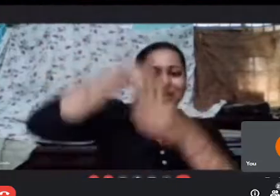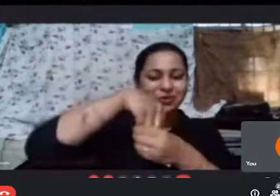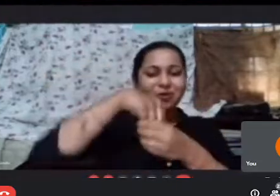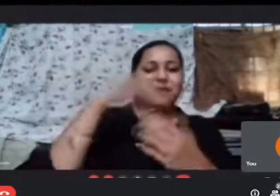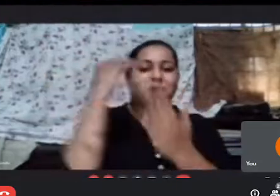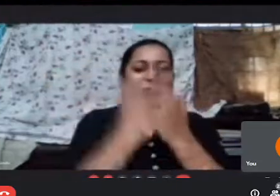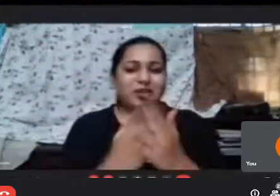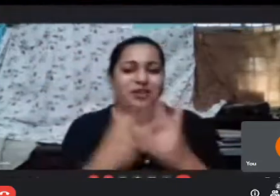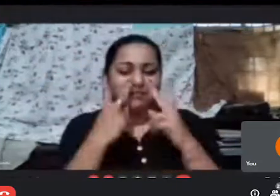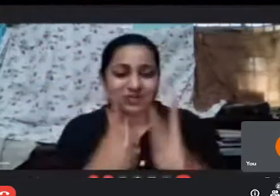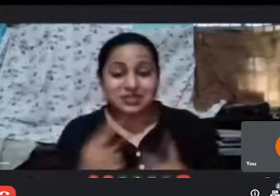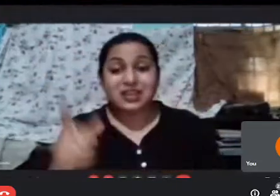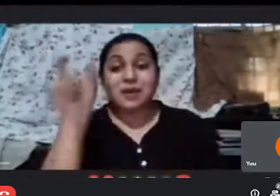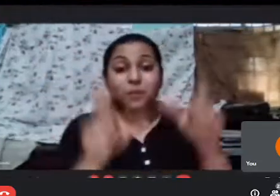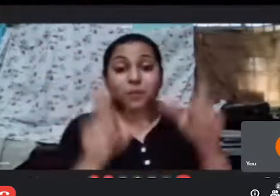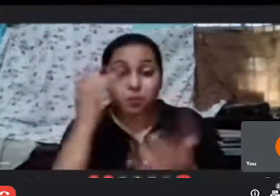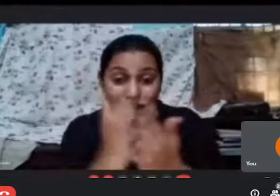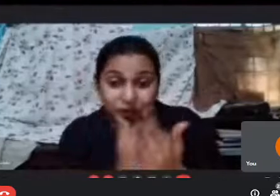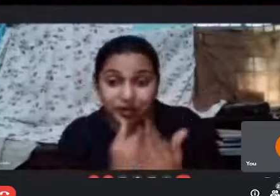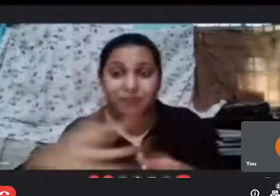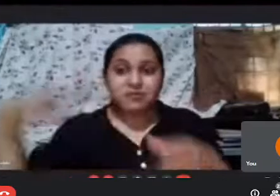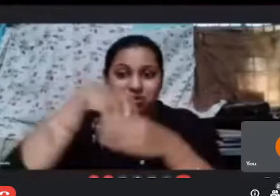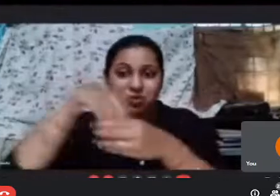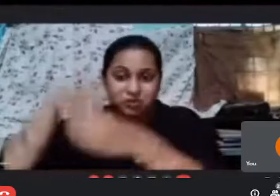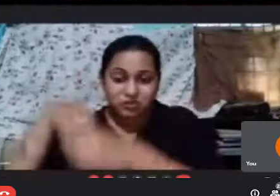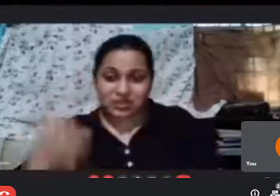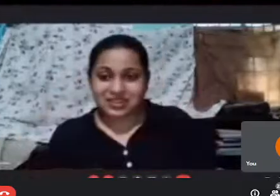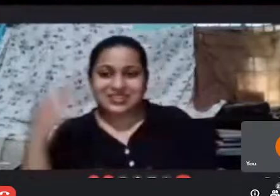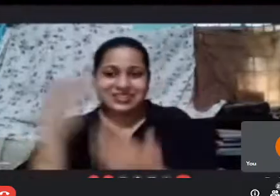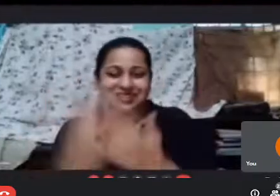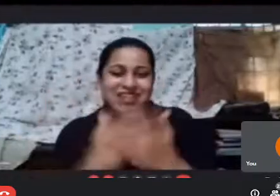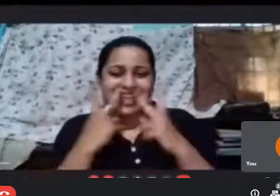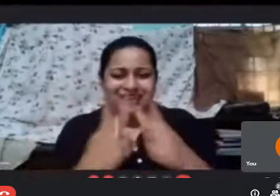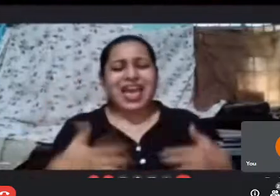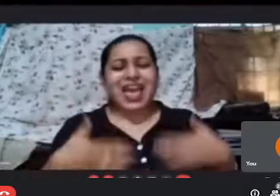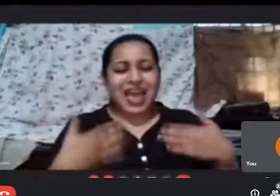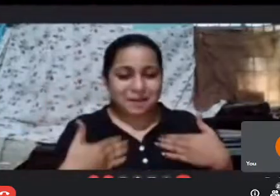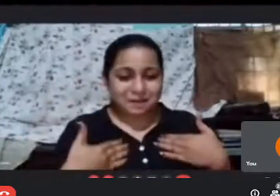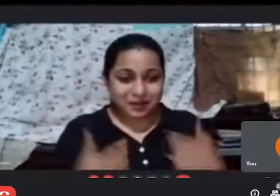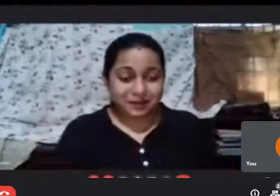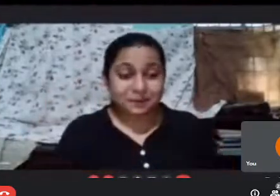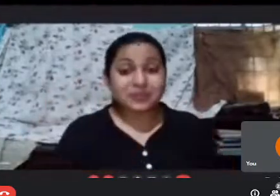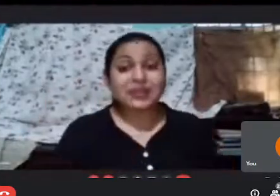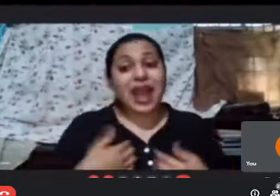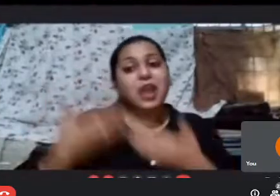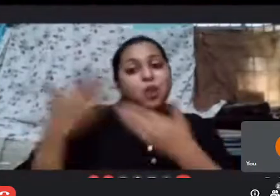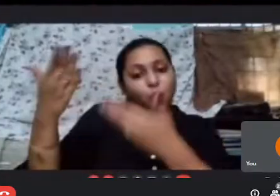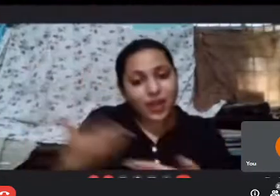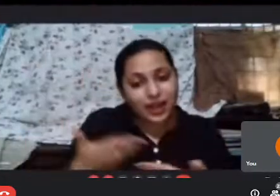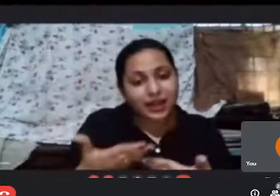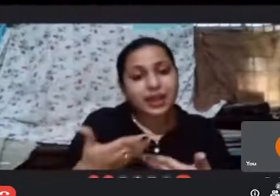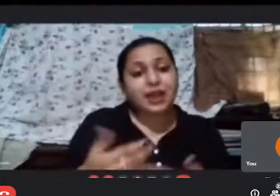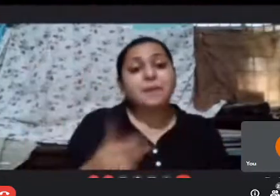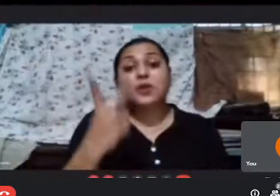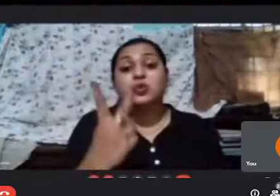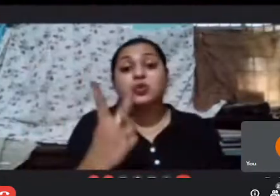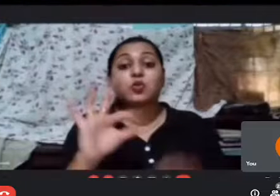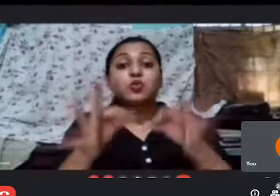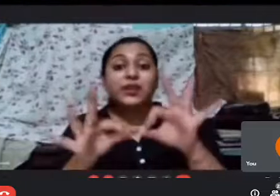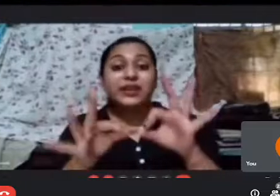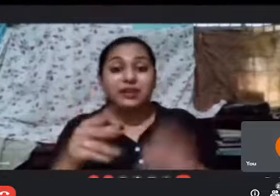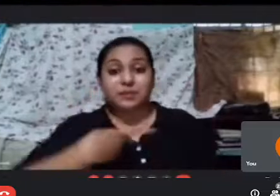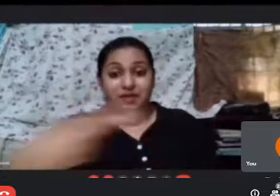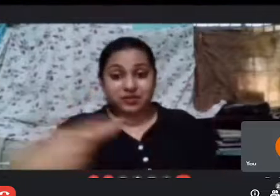us today on this day. And I also welcome the two signers. We